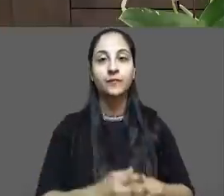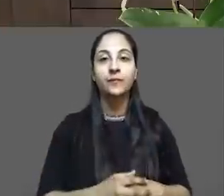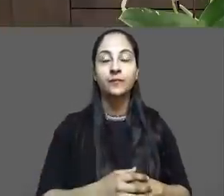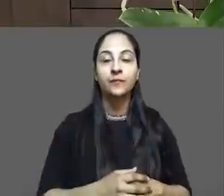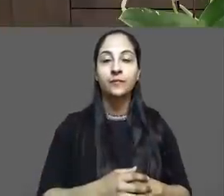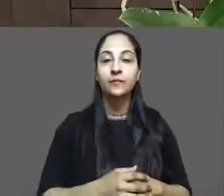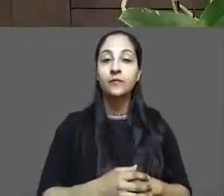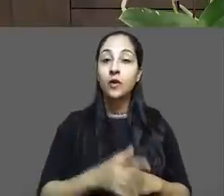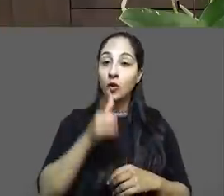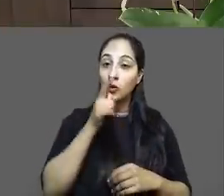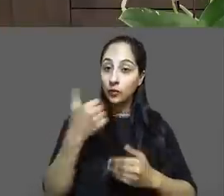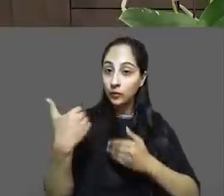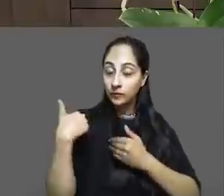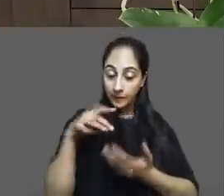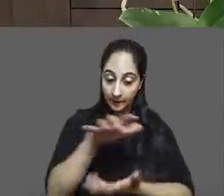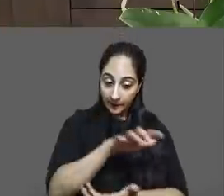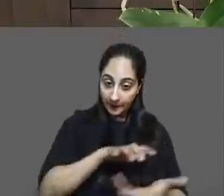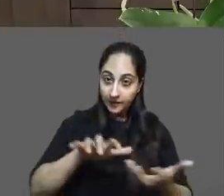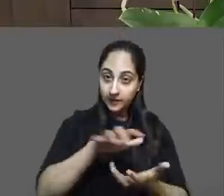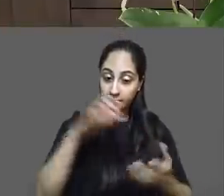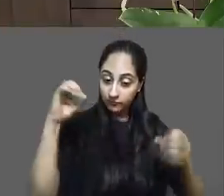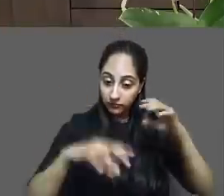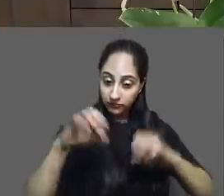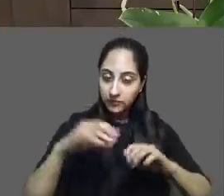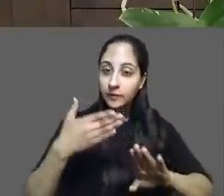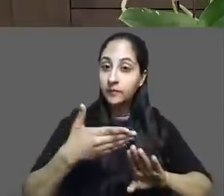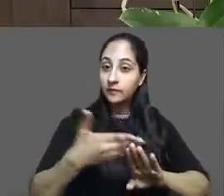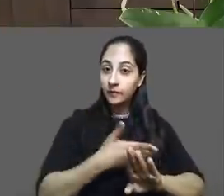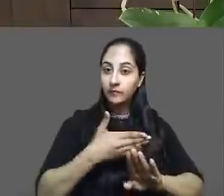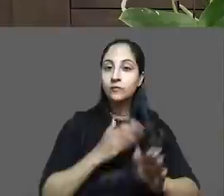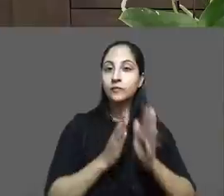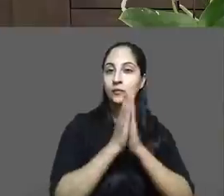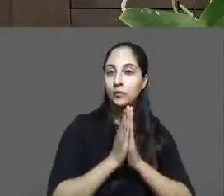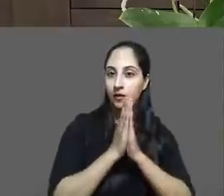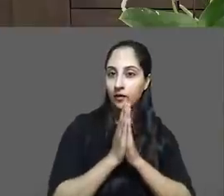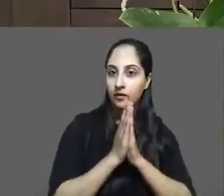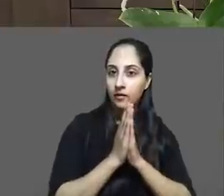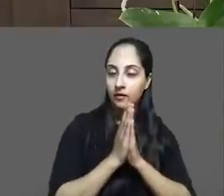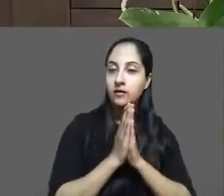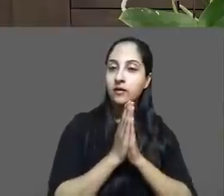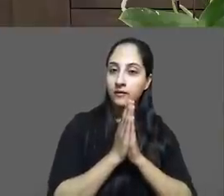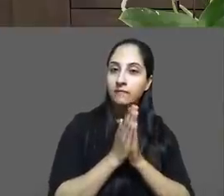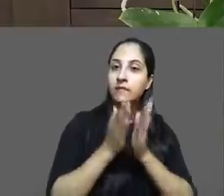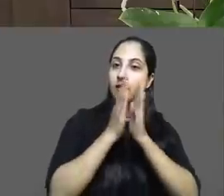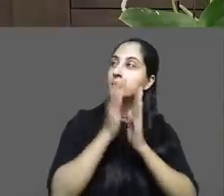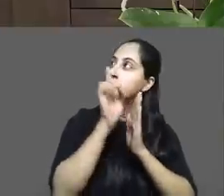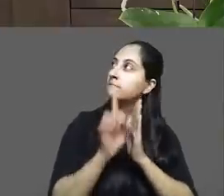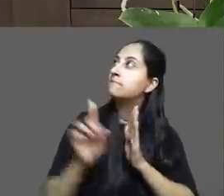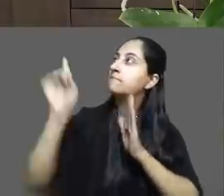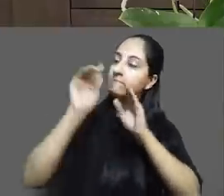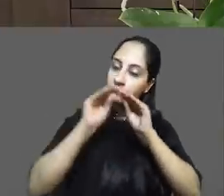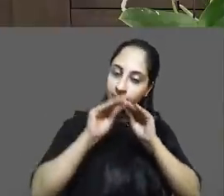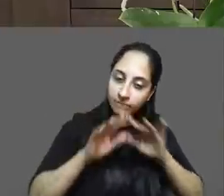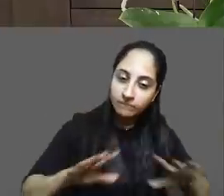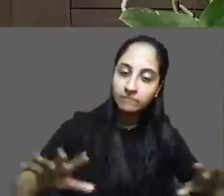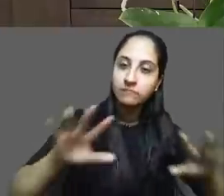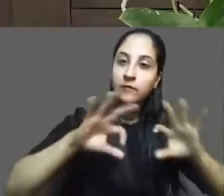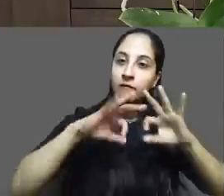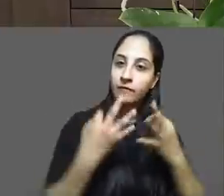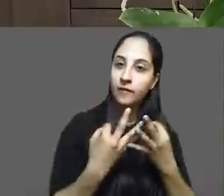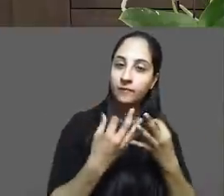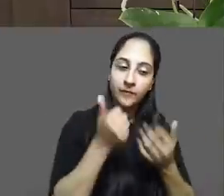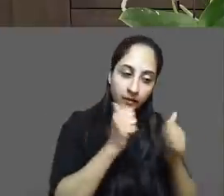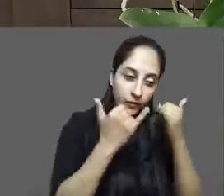this haftmewa will have to do a quick prayer for well-being and forgiveness and renewal